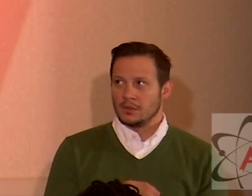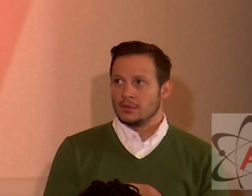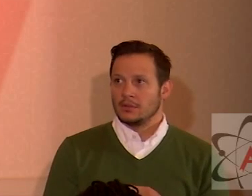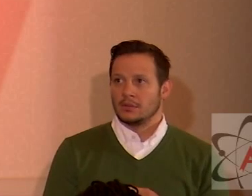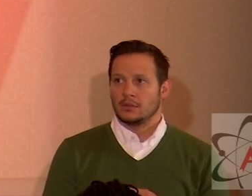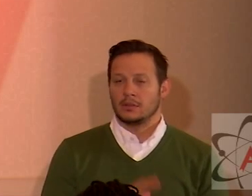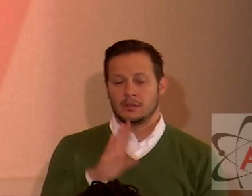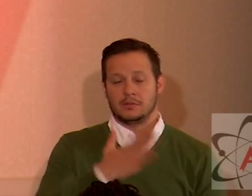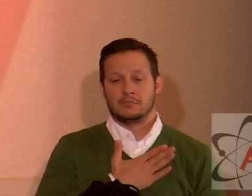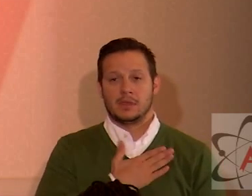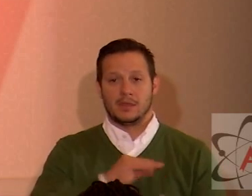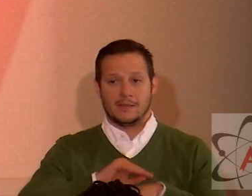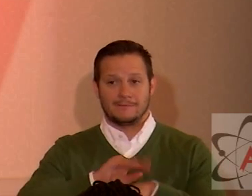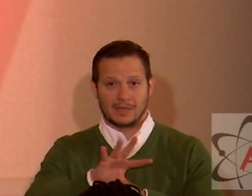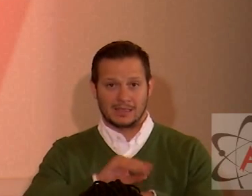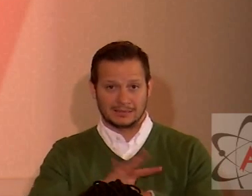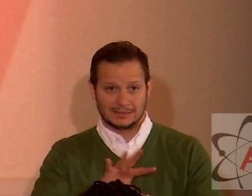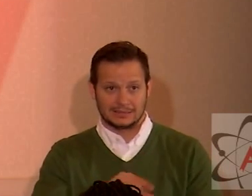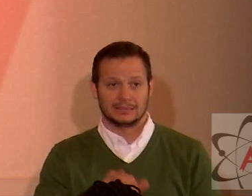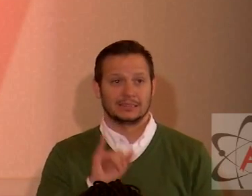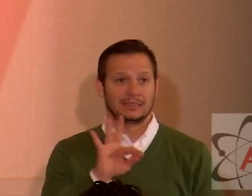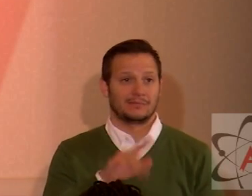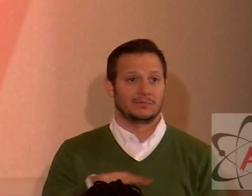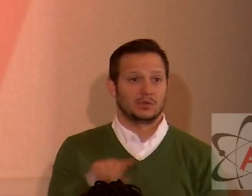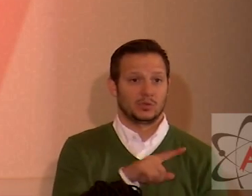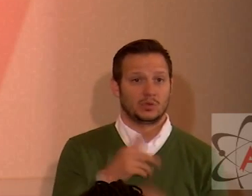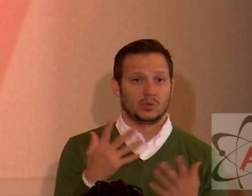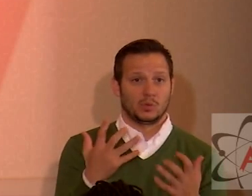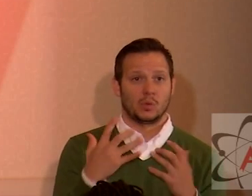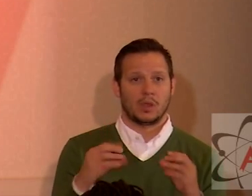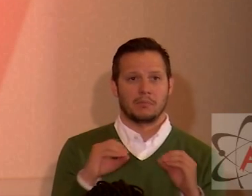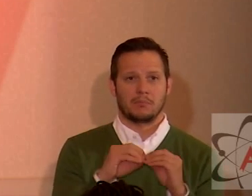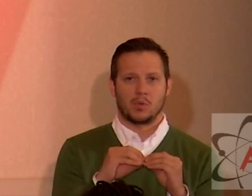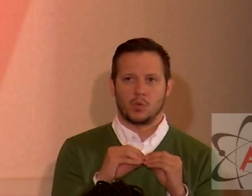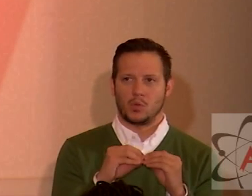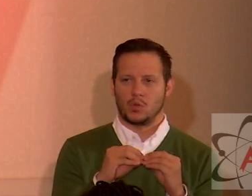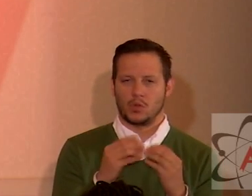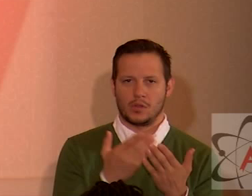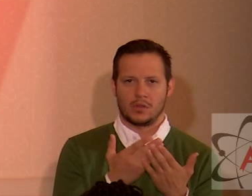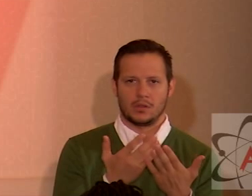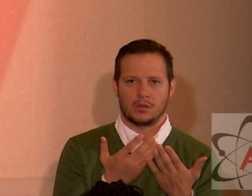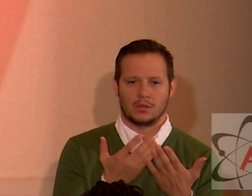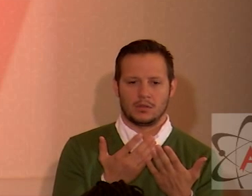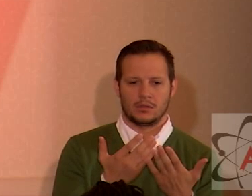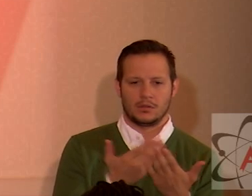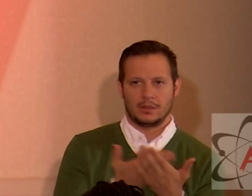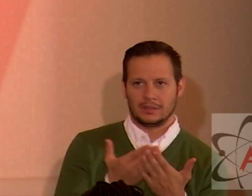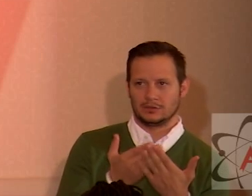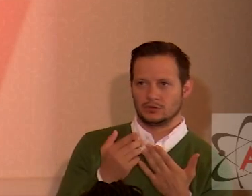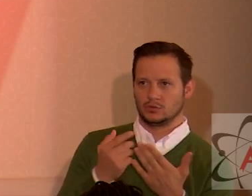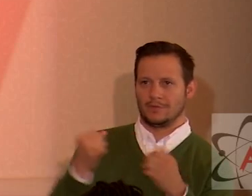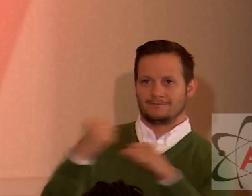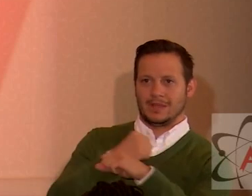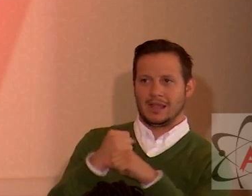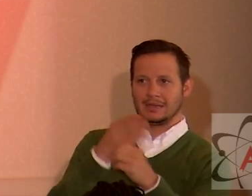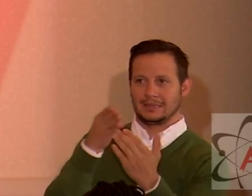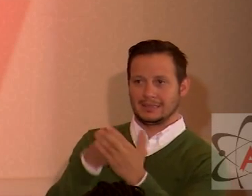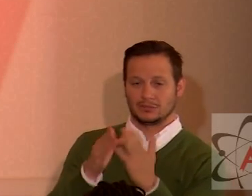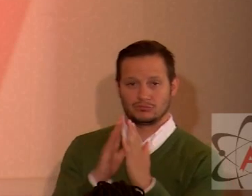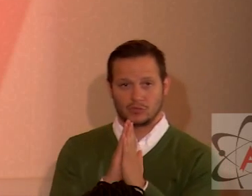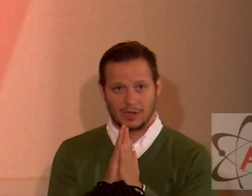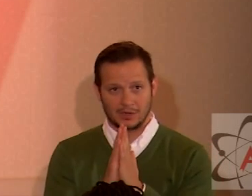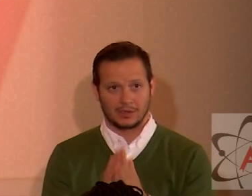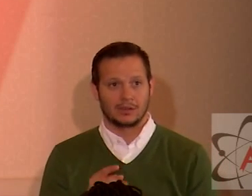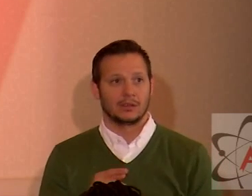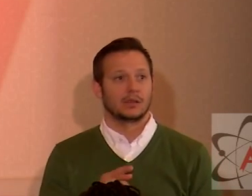This is my advice, though. If you want more ammunition in the weapon that says prayer doesn't actually